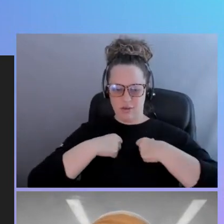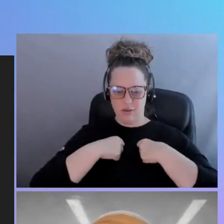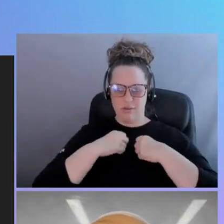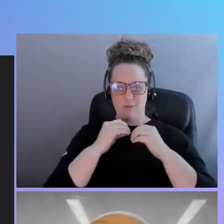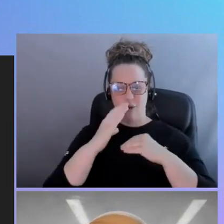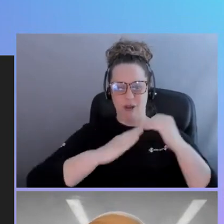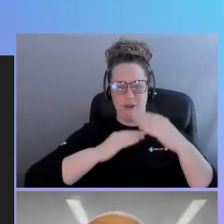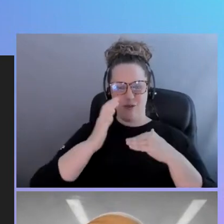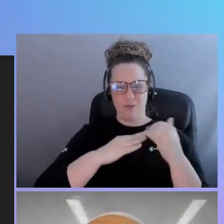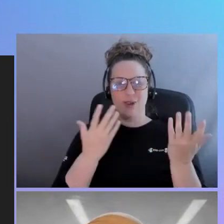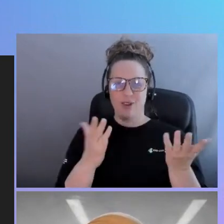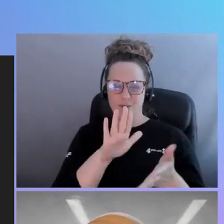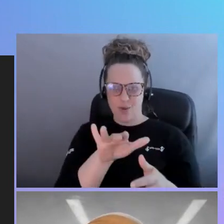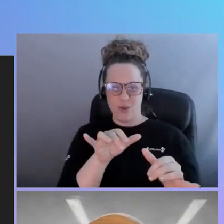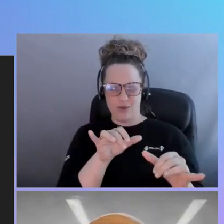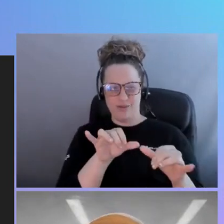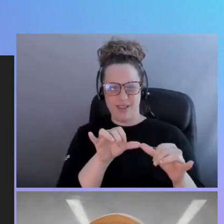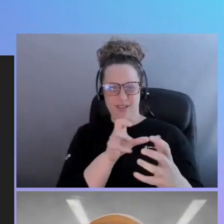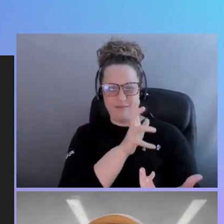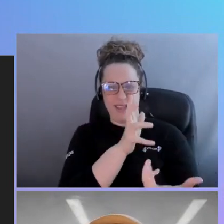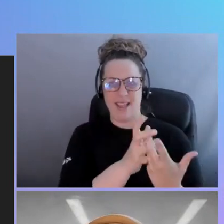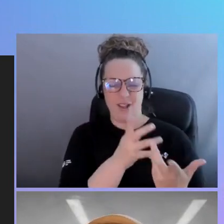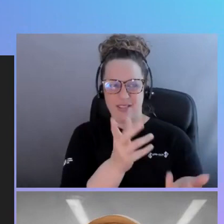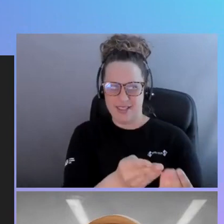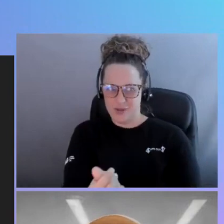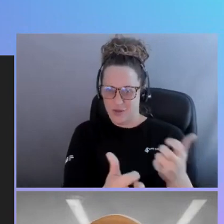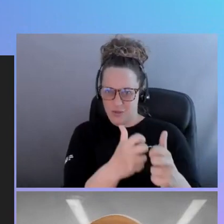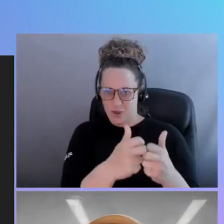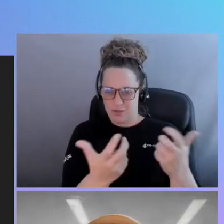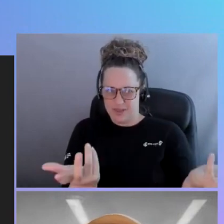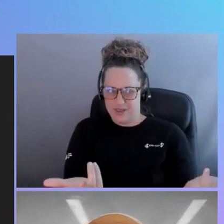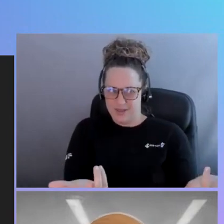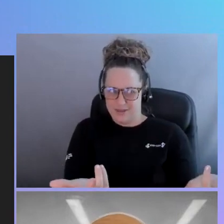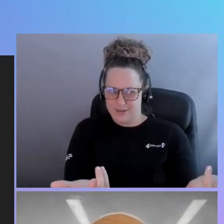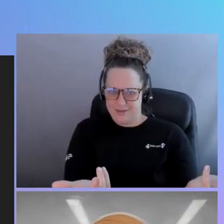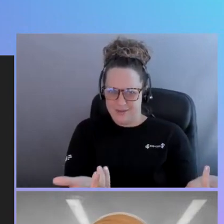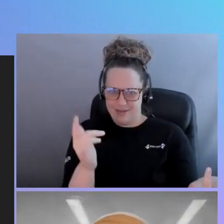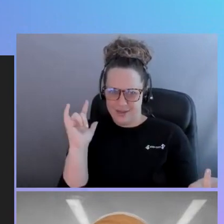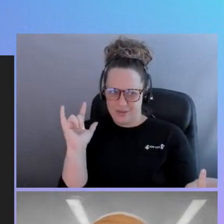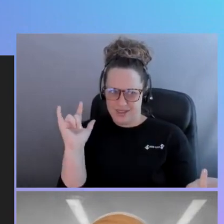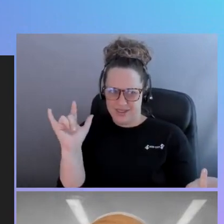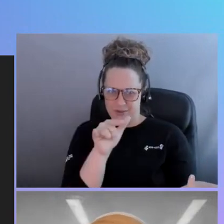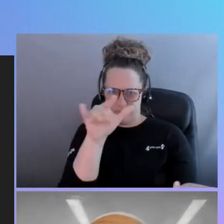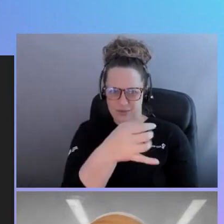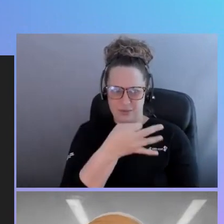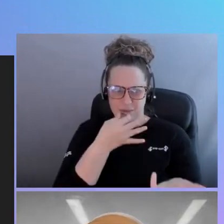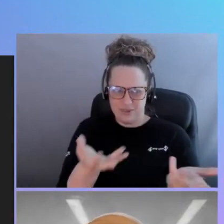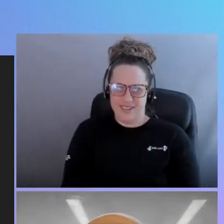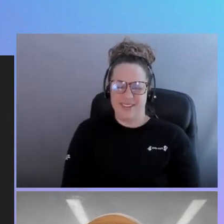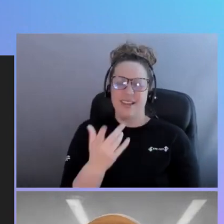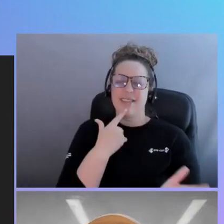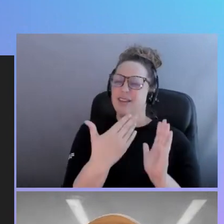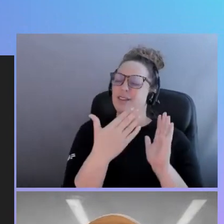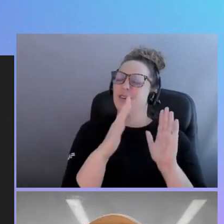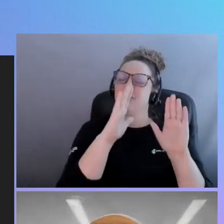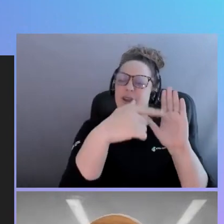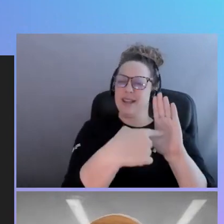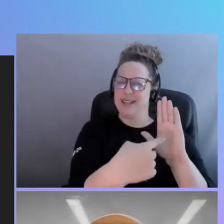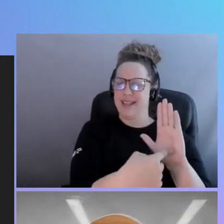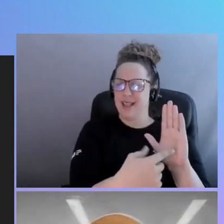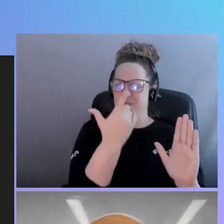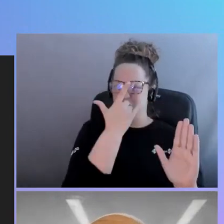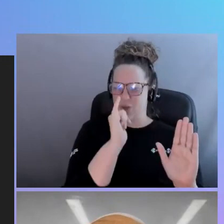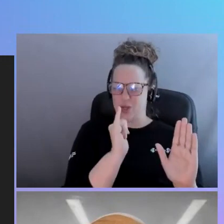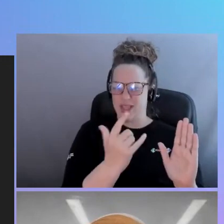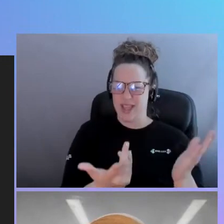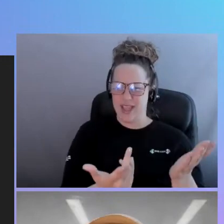and that solved the problem. From there, the pilots thrived. So it's a good example how when